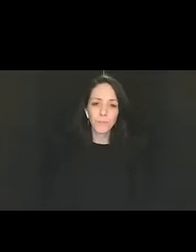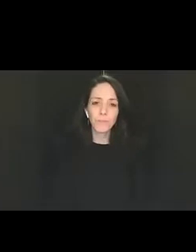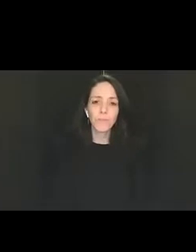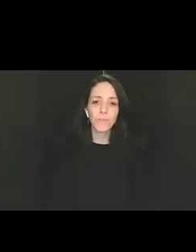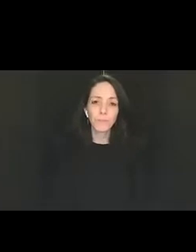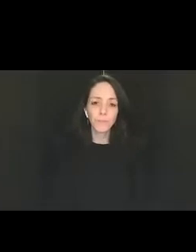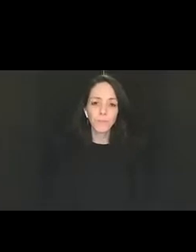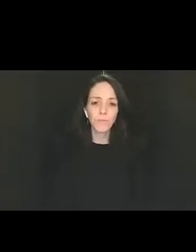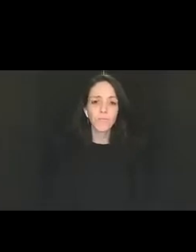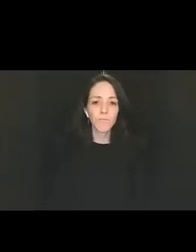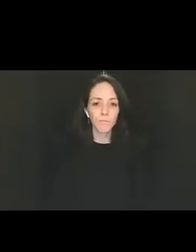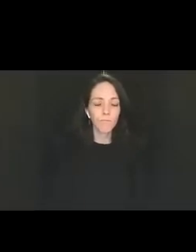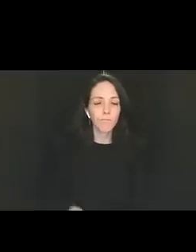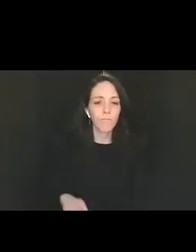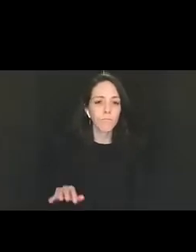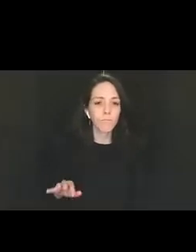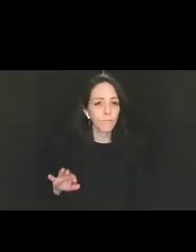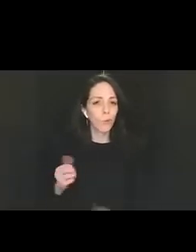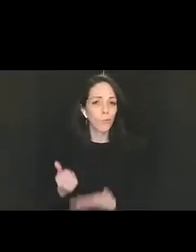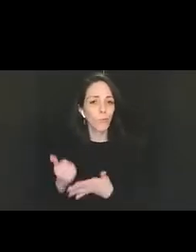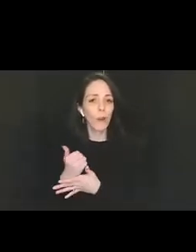once everybody has had a chance.